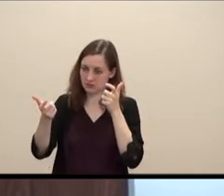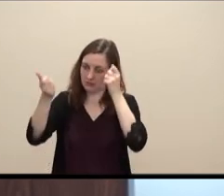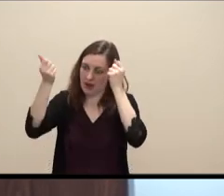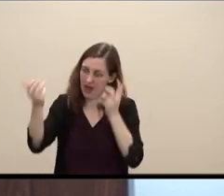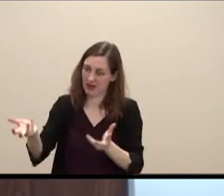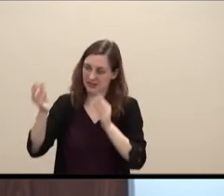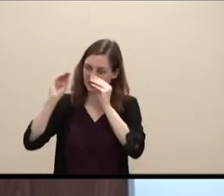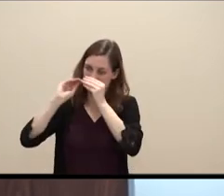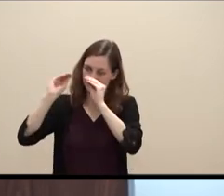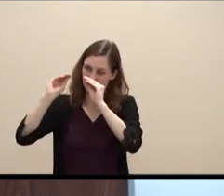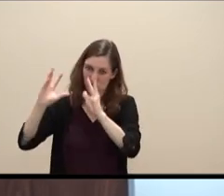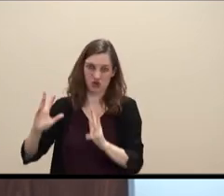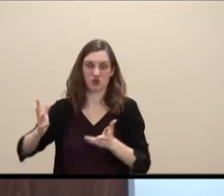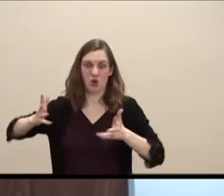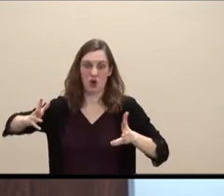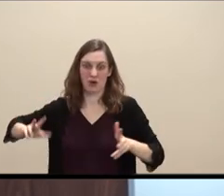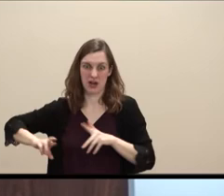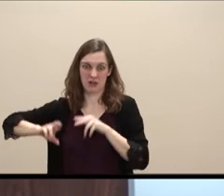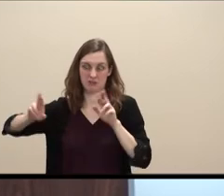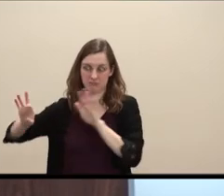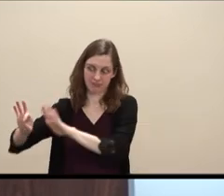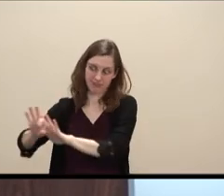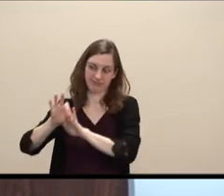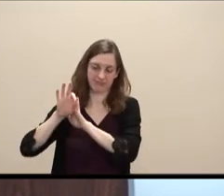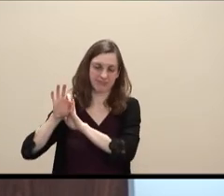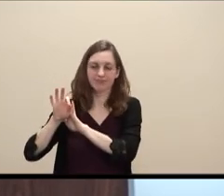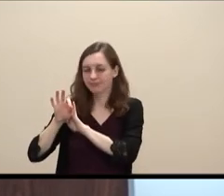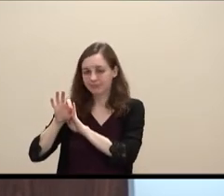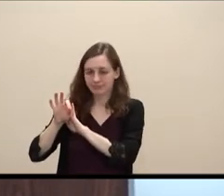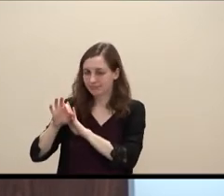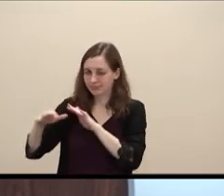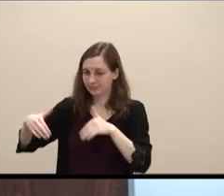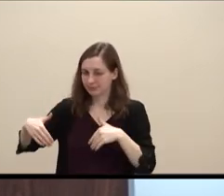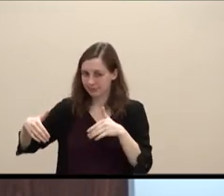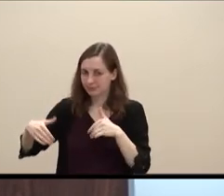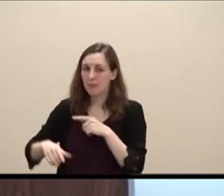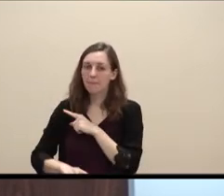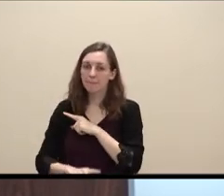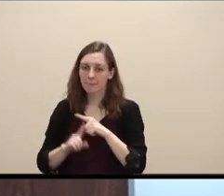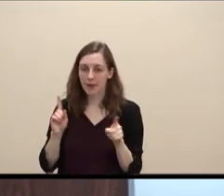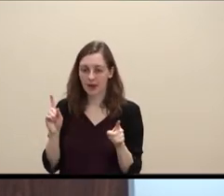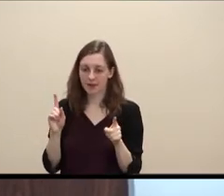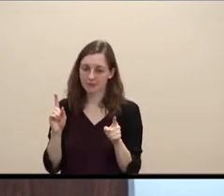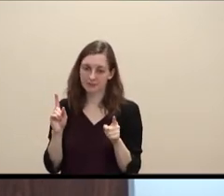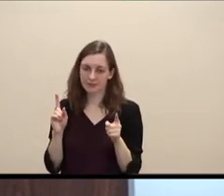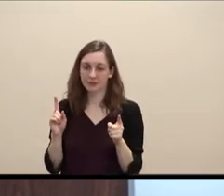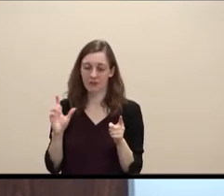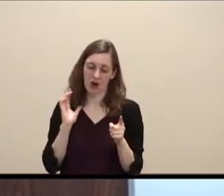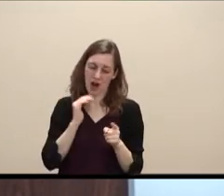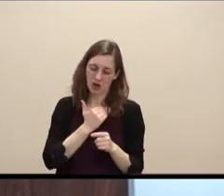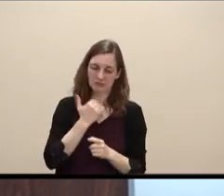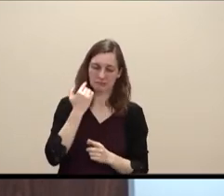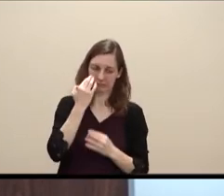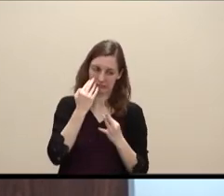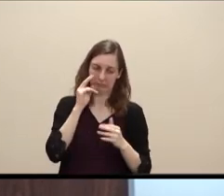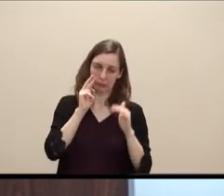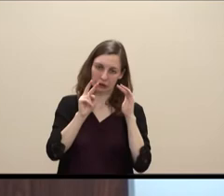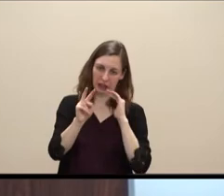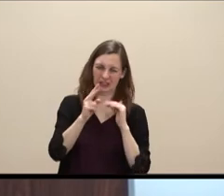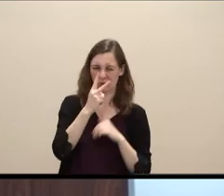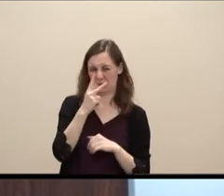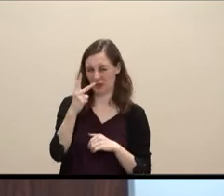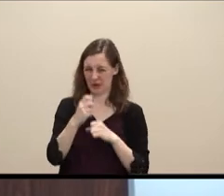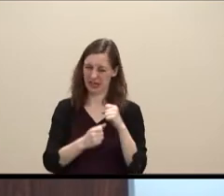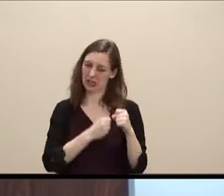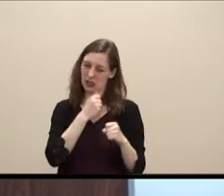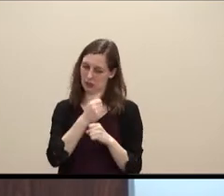as soon as they get their congruence tightened up, and I can see this taking 2 or 3 years to really get all those things tightened